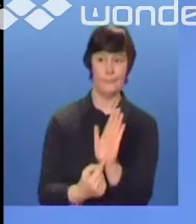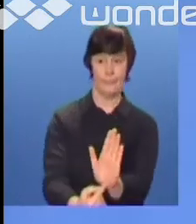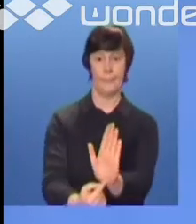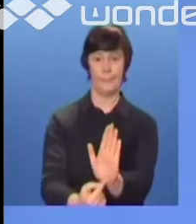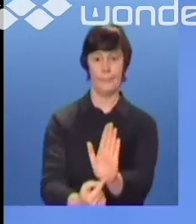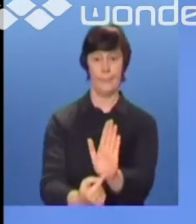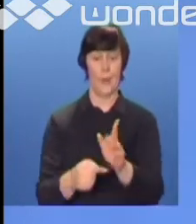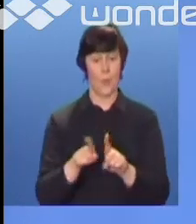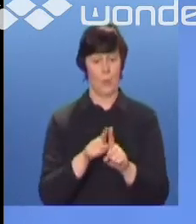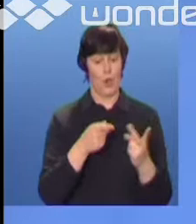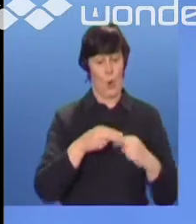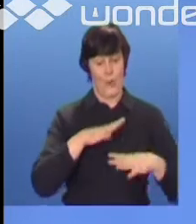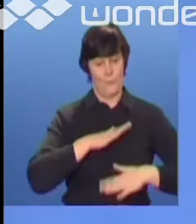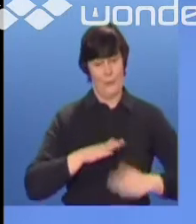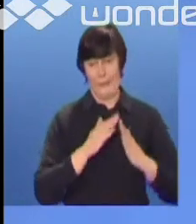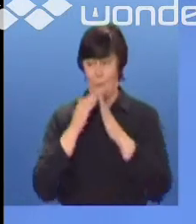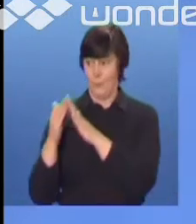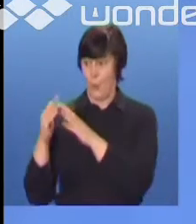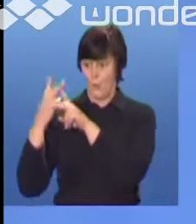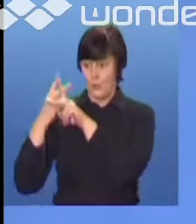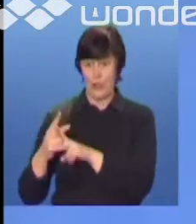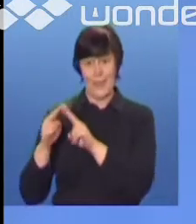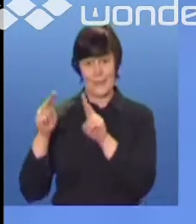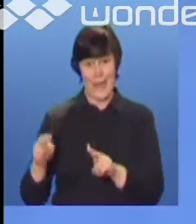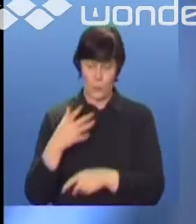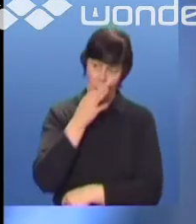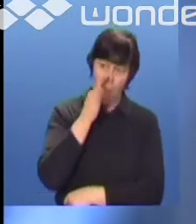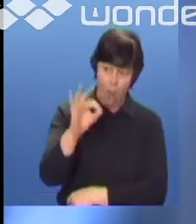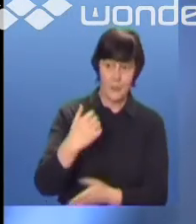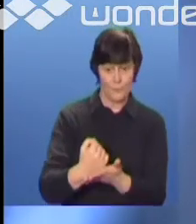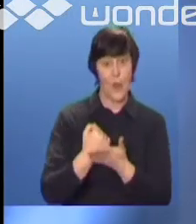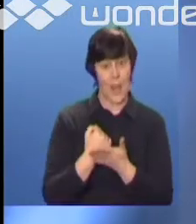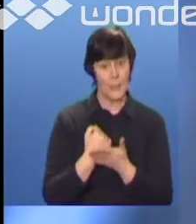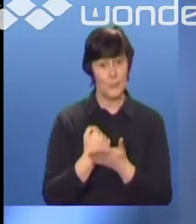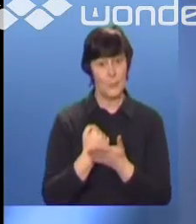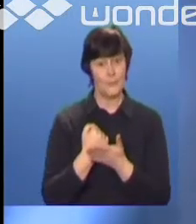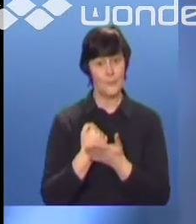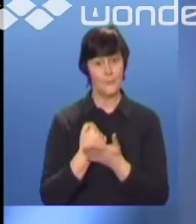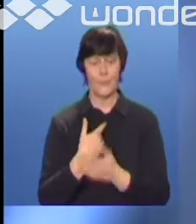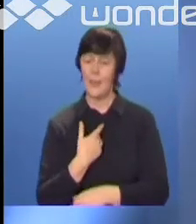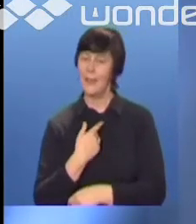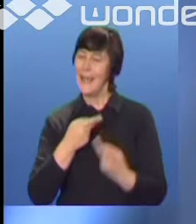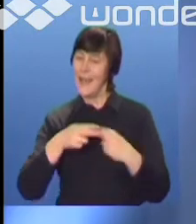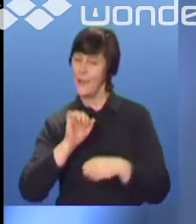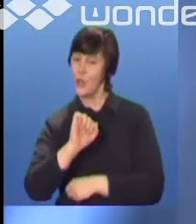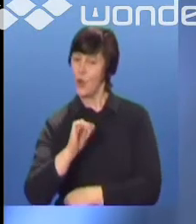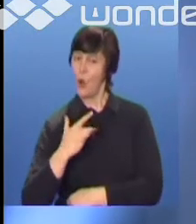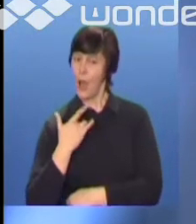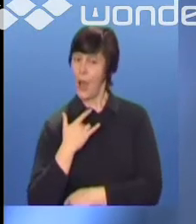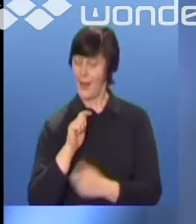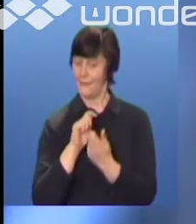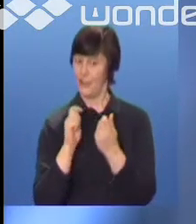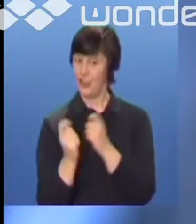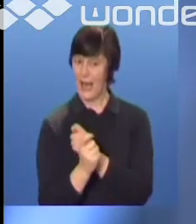problems. And there's help available for people who need to move to sheltered housing. Whatever your individual circumstances, it's